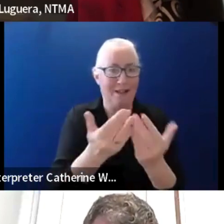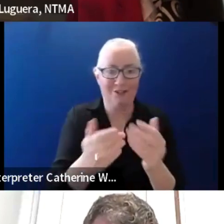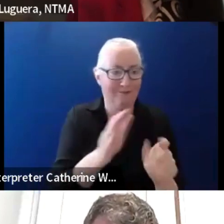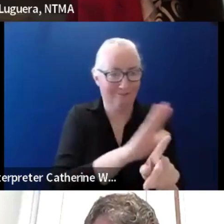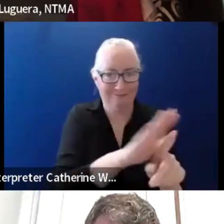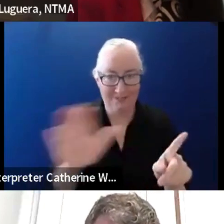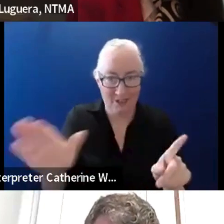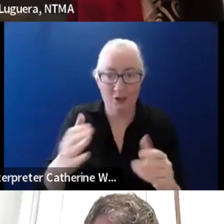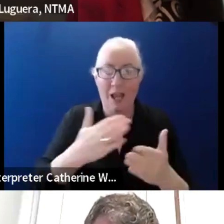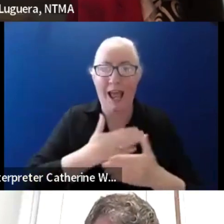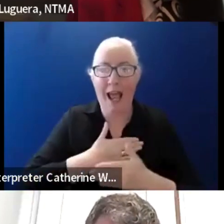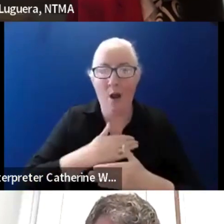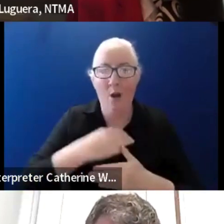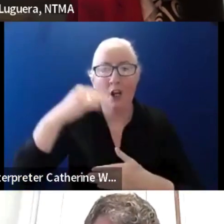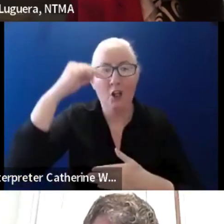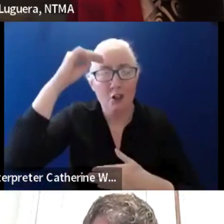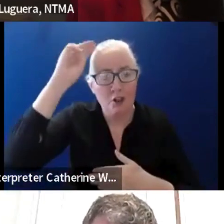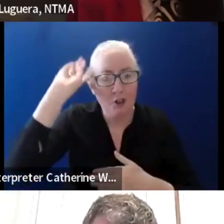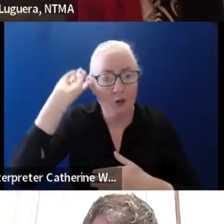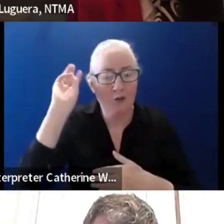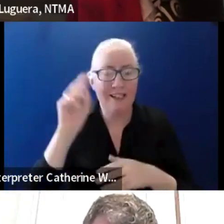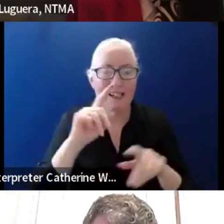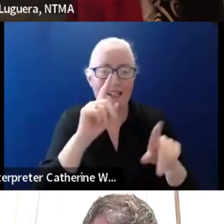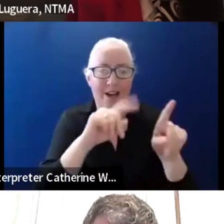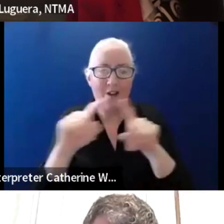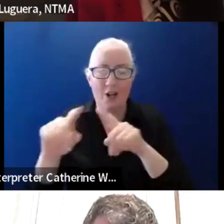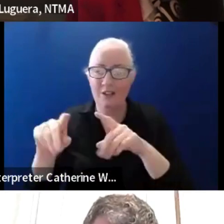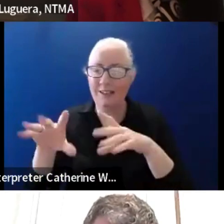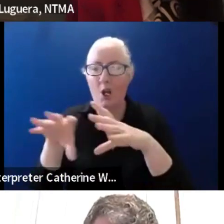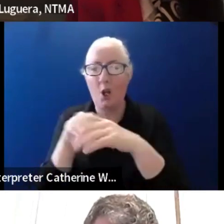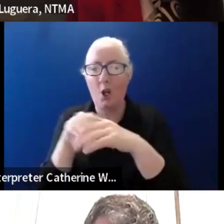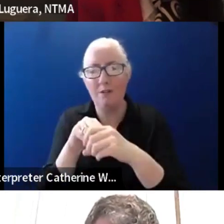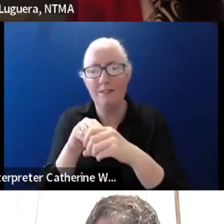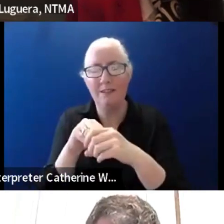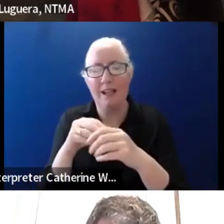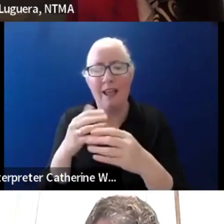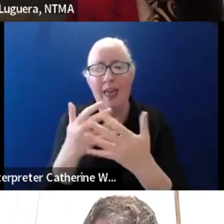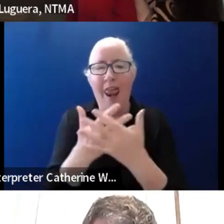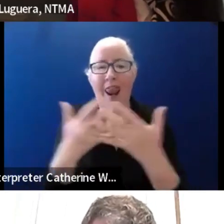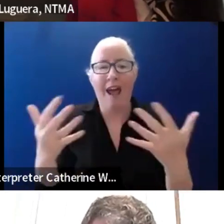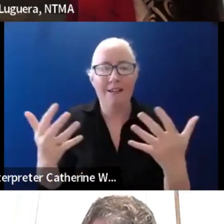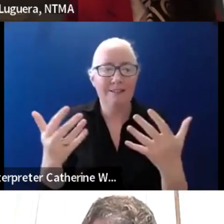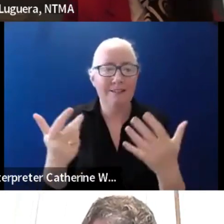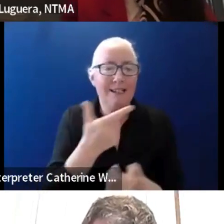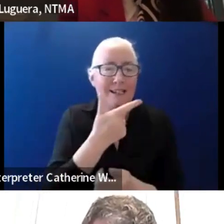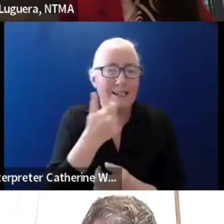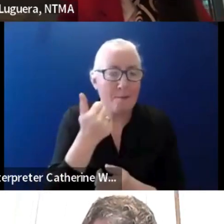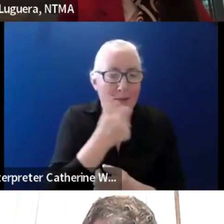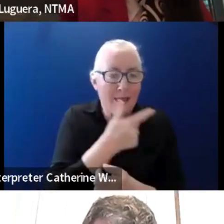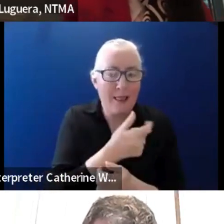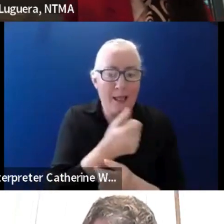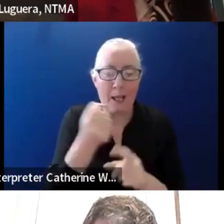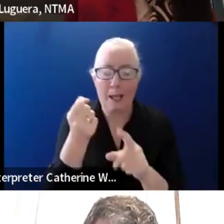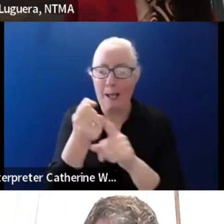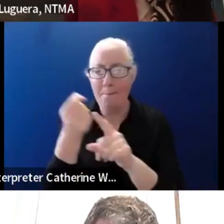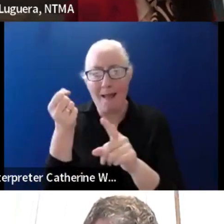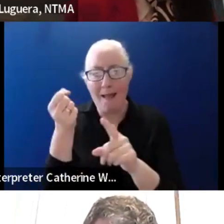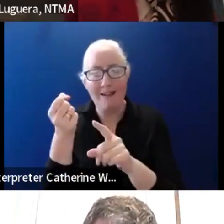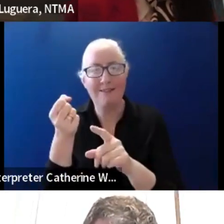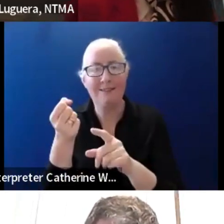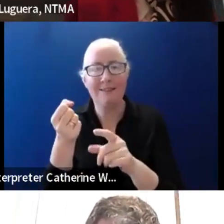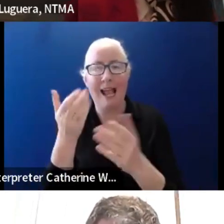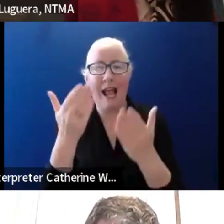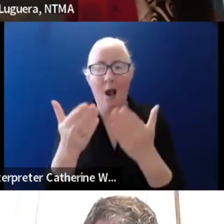So our neurodiversity initiative includes a lot of simple but impactful measures